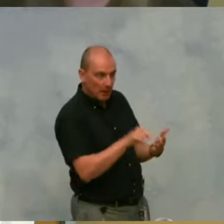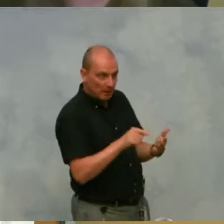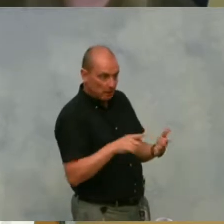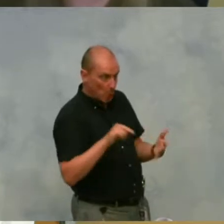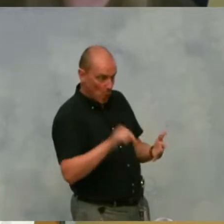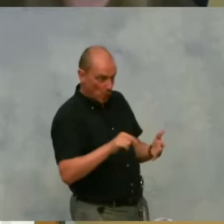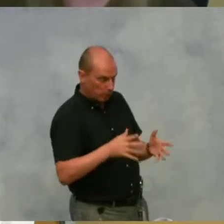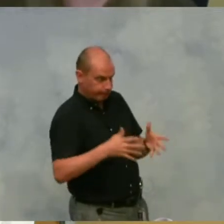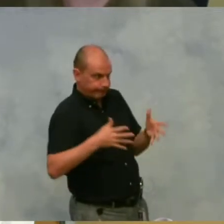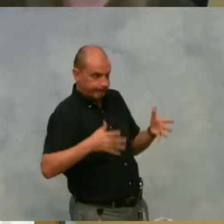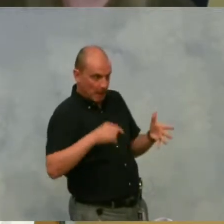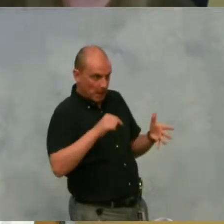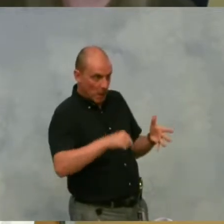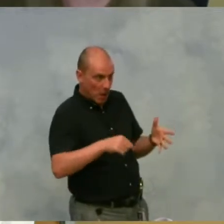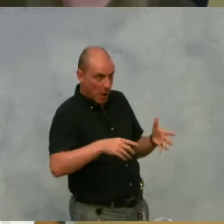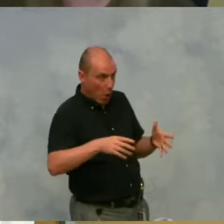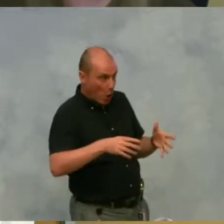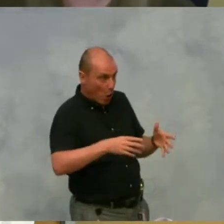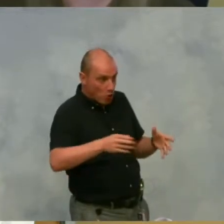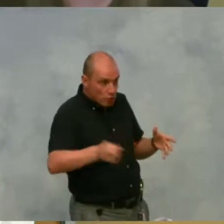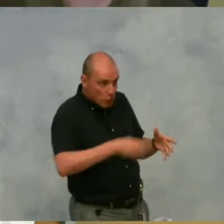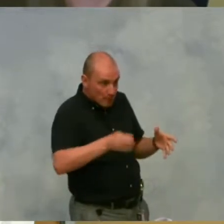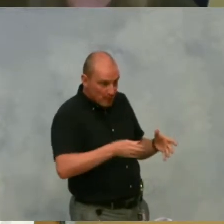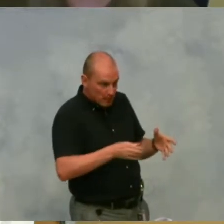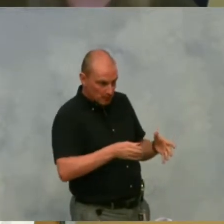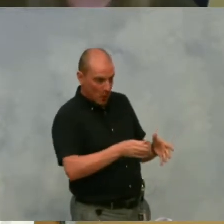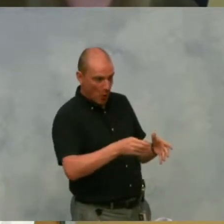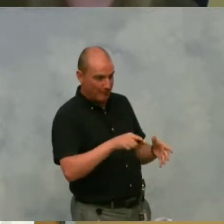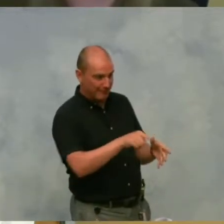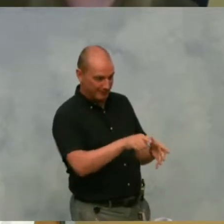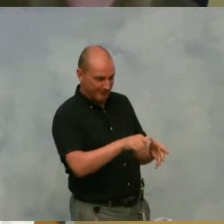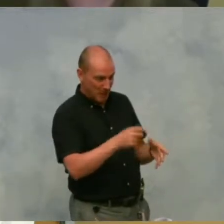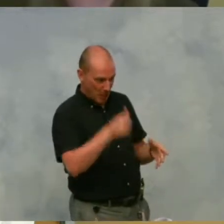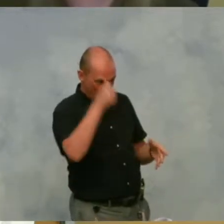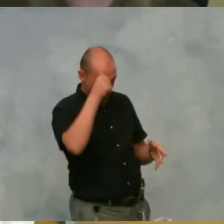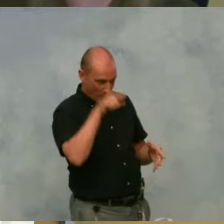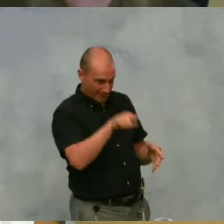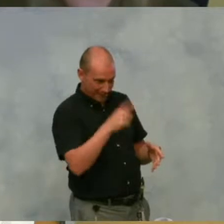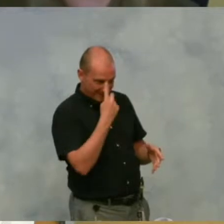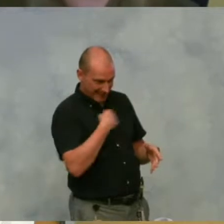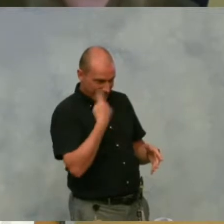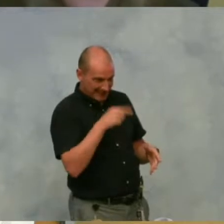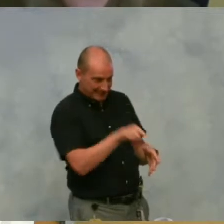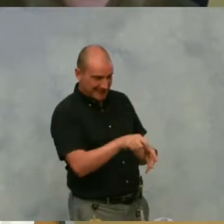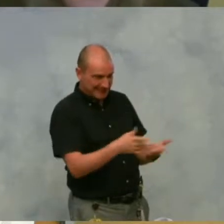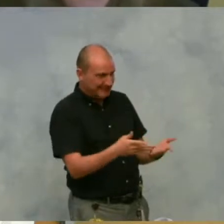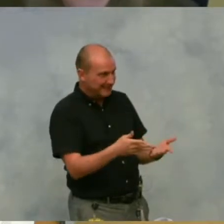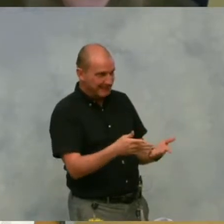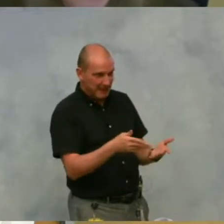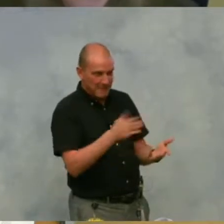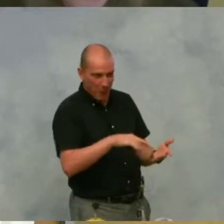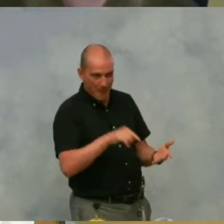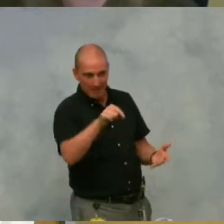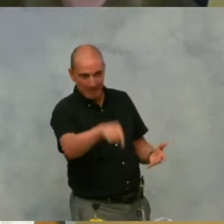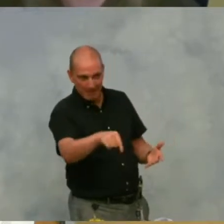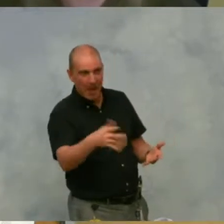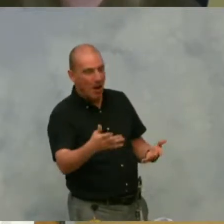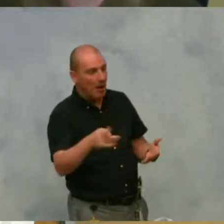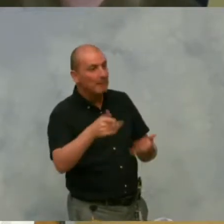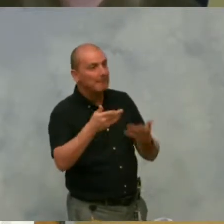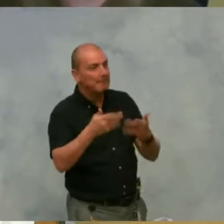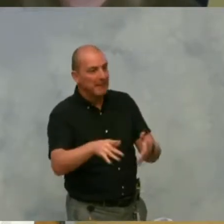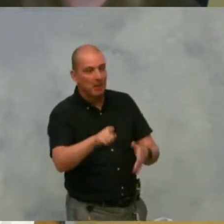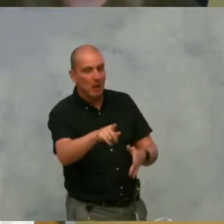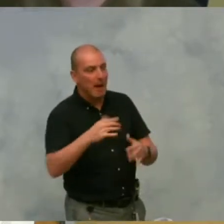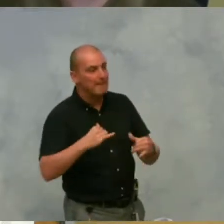in terms of recruitment is amongst our own staff. You'll have managers having a discussion with individuals through their performance